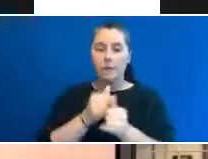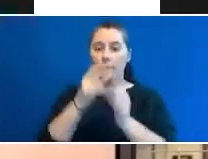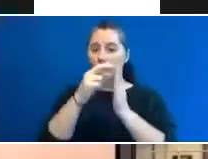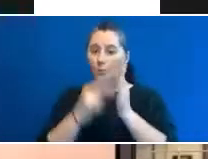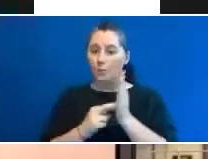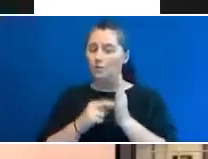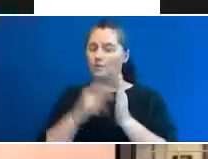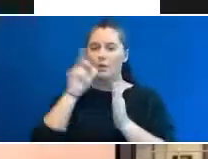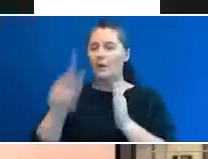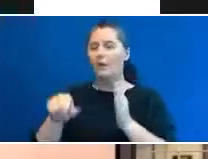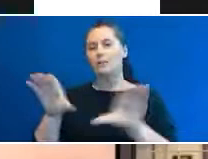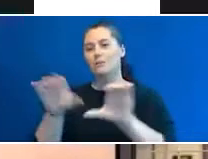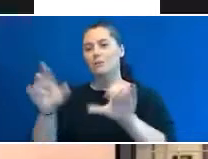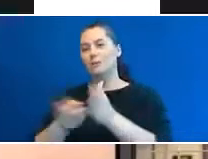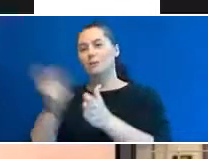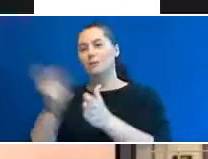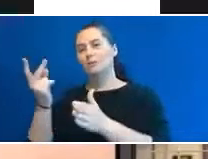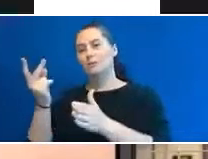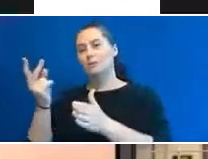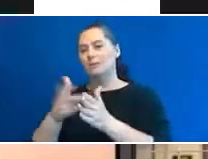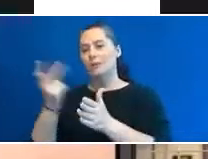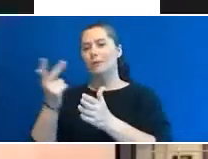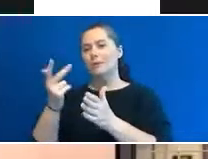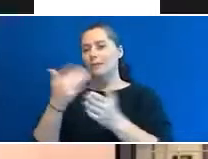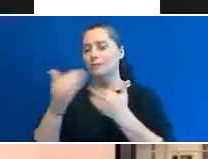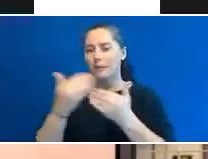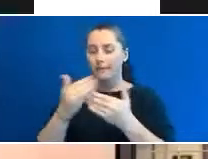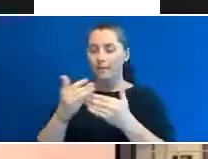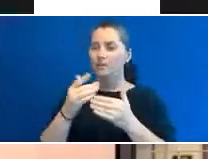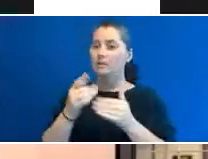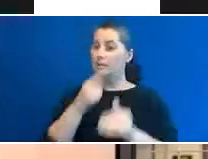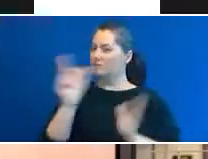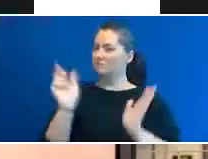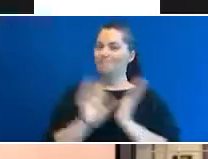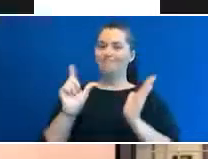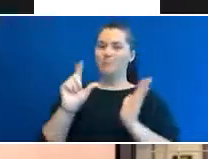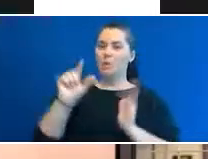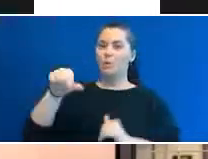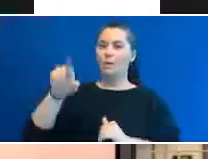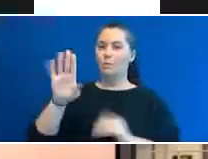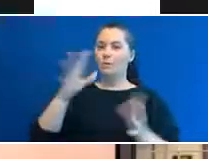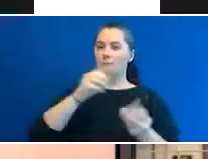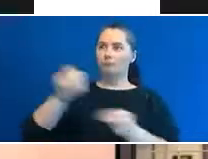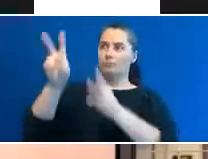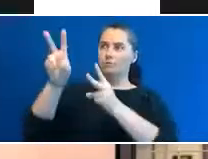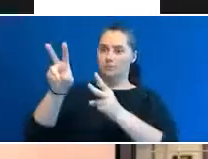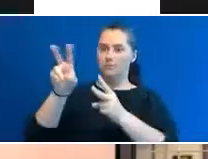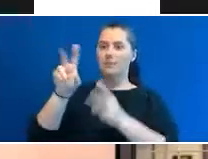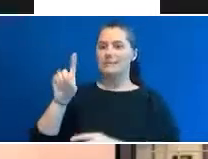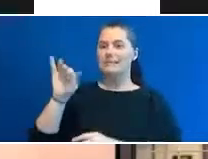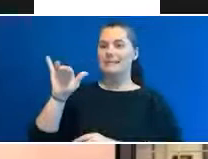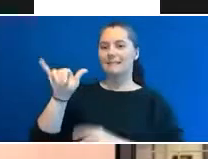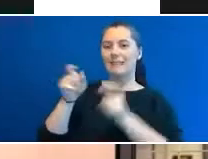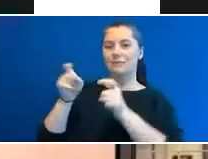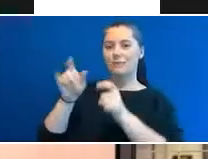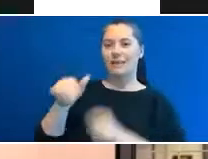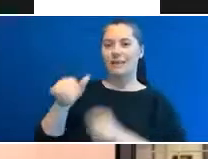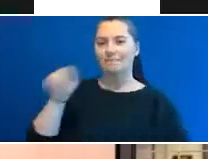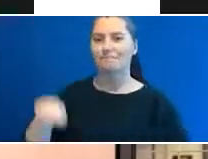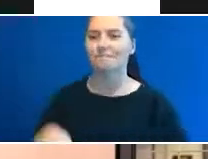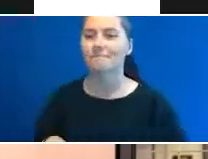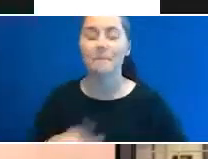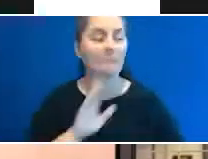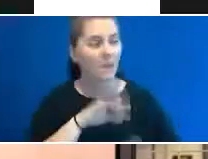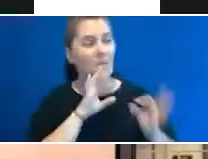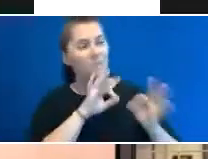doing it once at one time and then again when it's in QuickBooks. So DIVVY will be able to take care of that part of it for you as well. Perfect. Thank you so